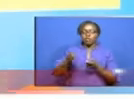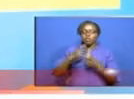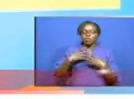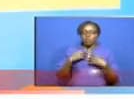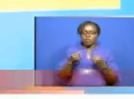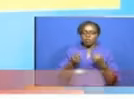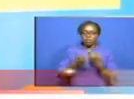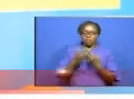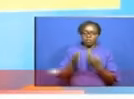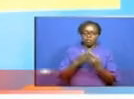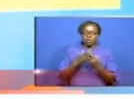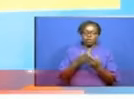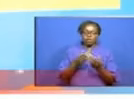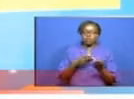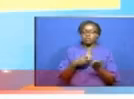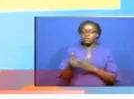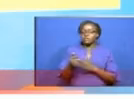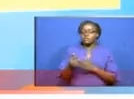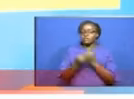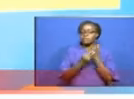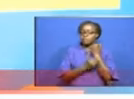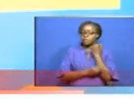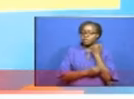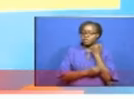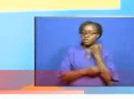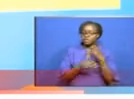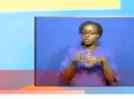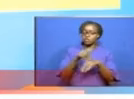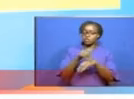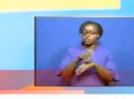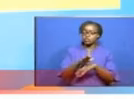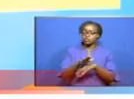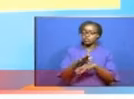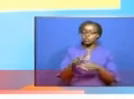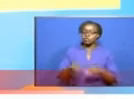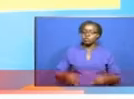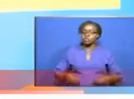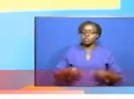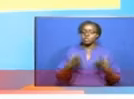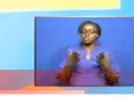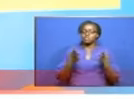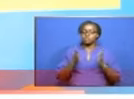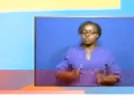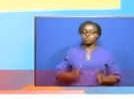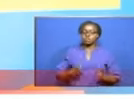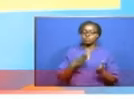costs, poverty, and loss of productive human capital.